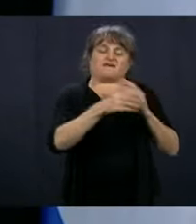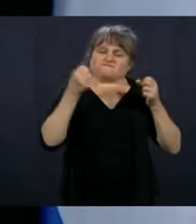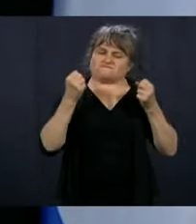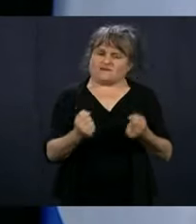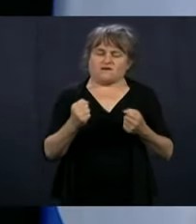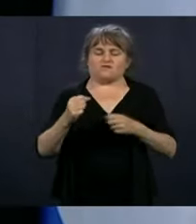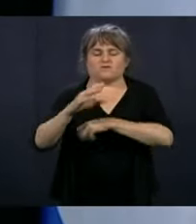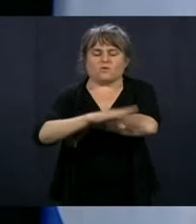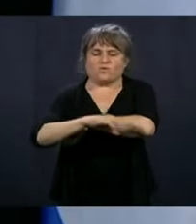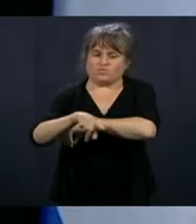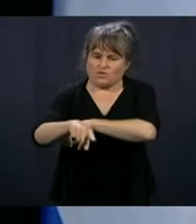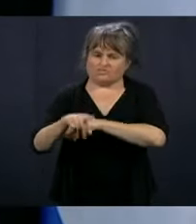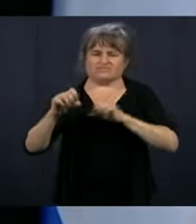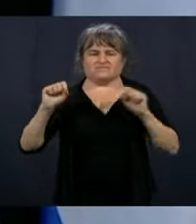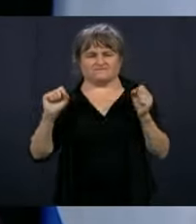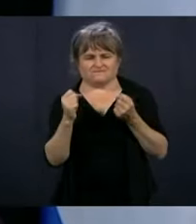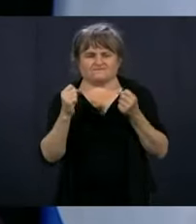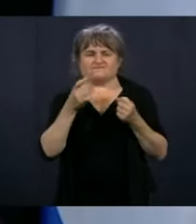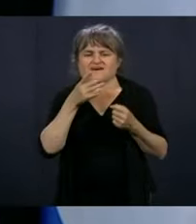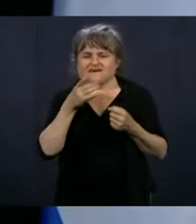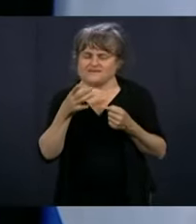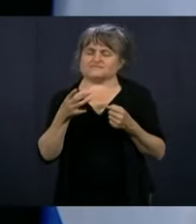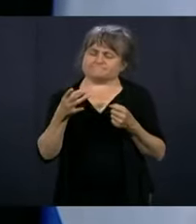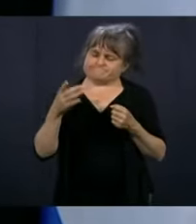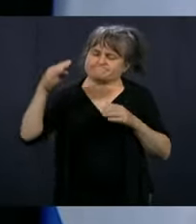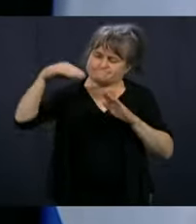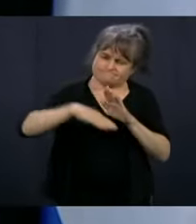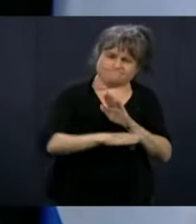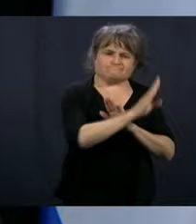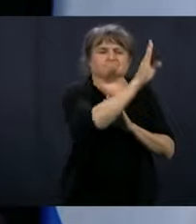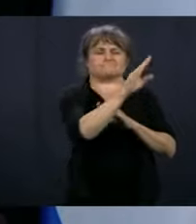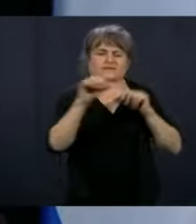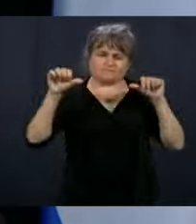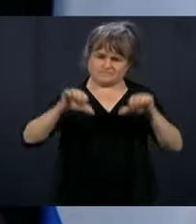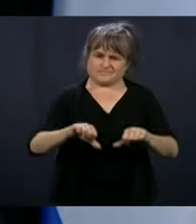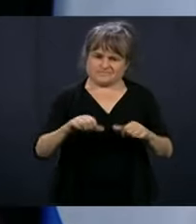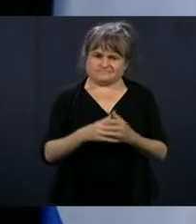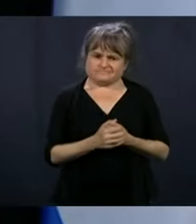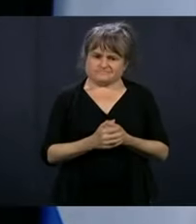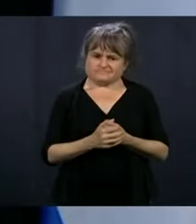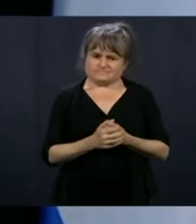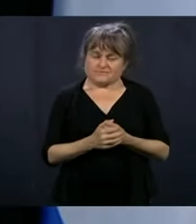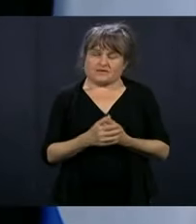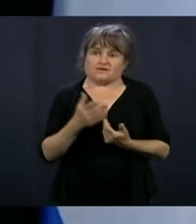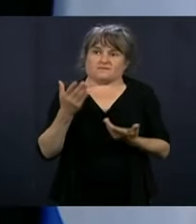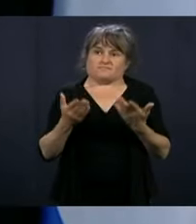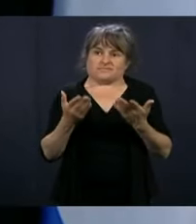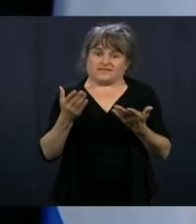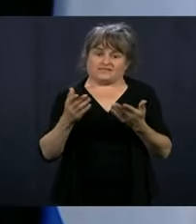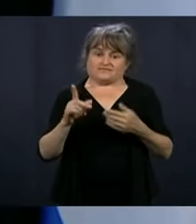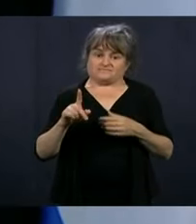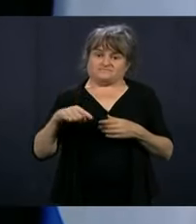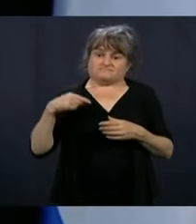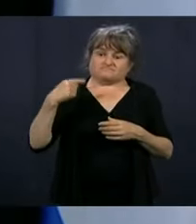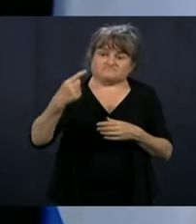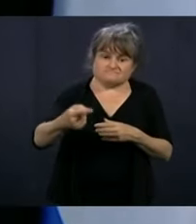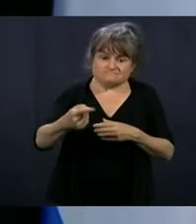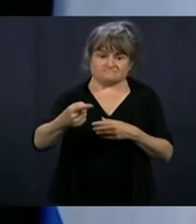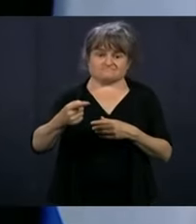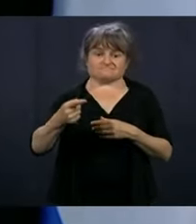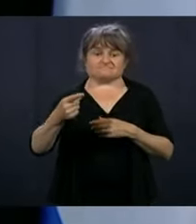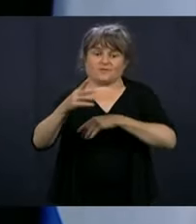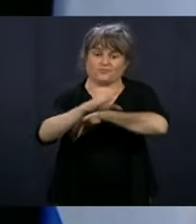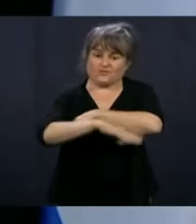of seasonality. So this decrease is associated to the fact that it went over Quebec, and maybe the